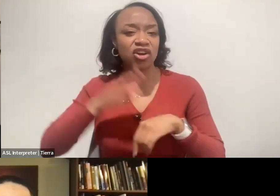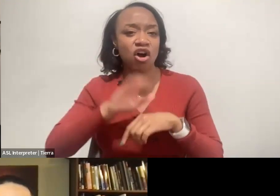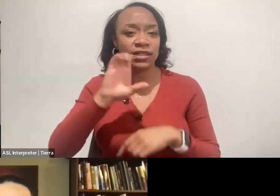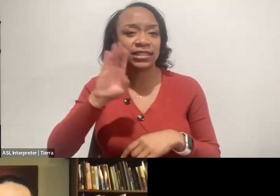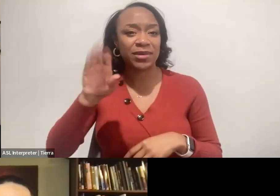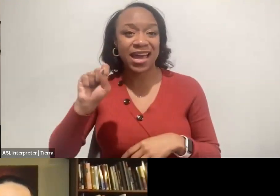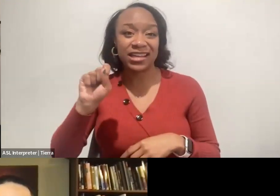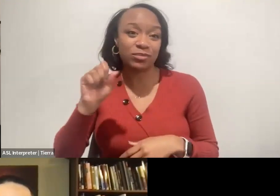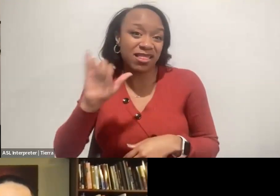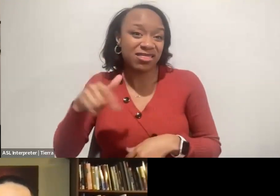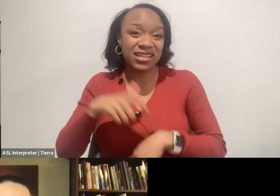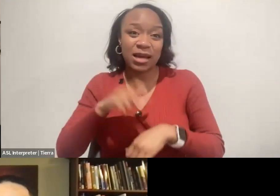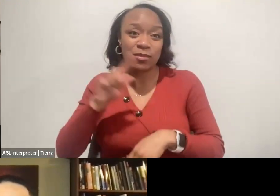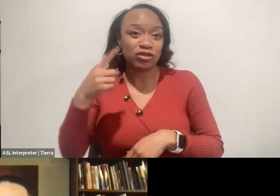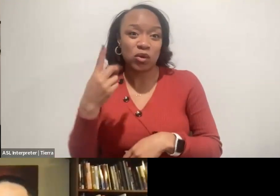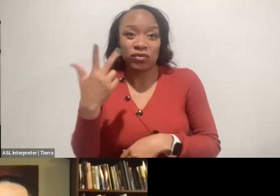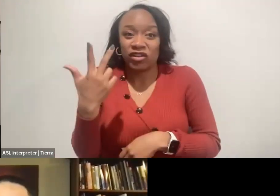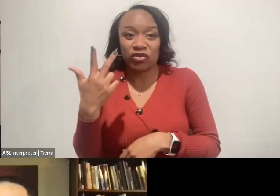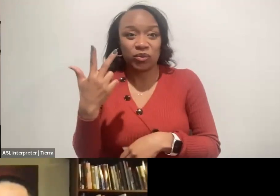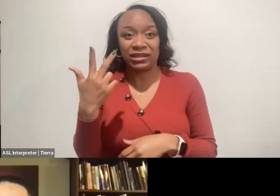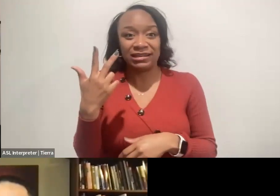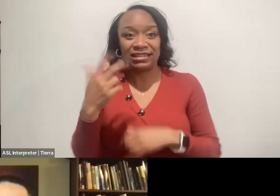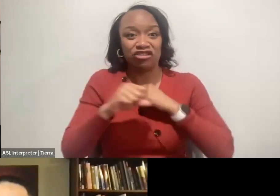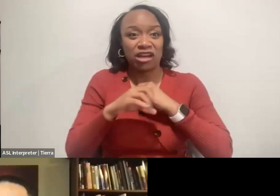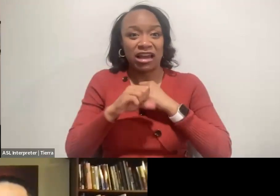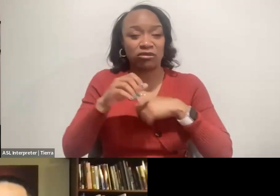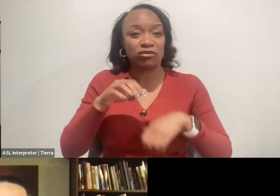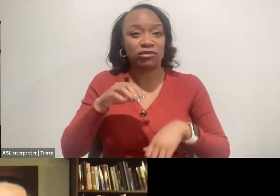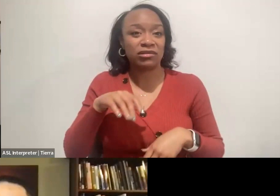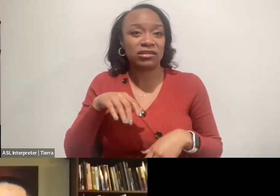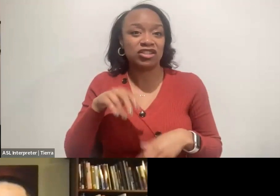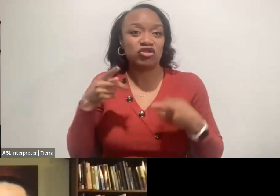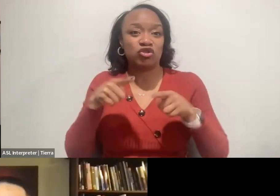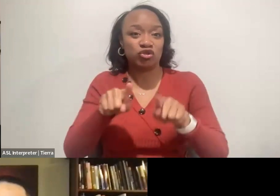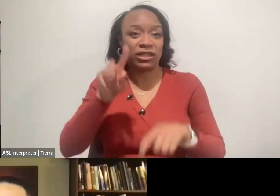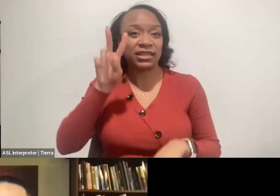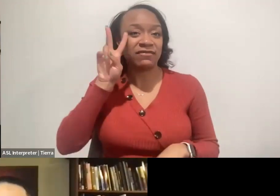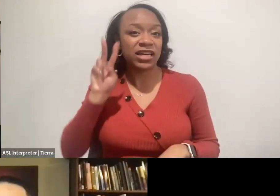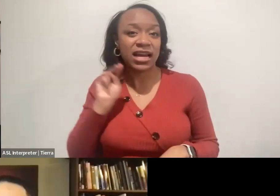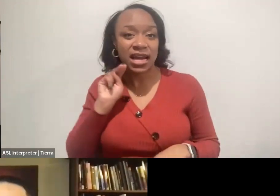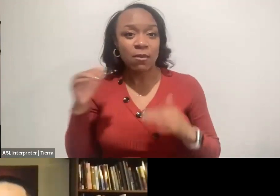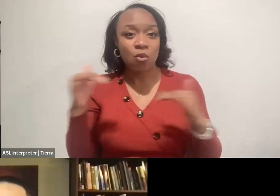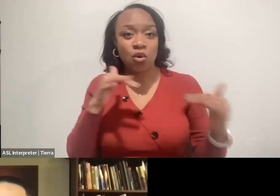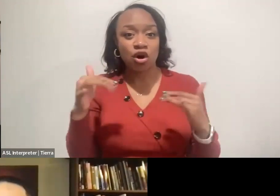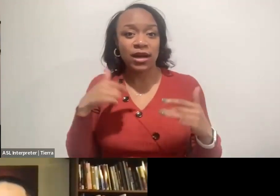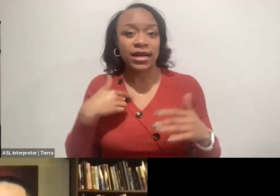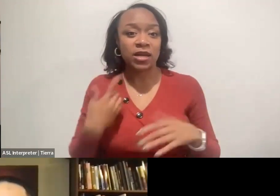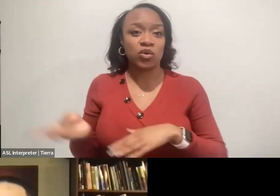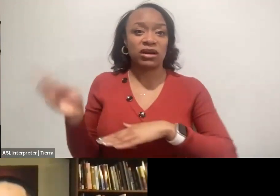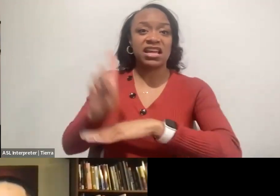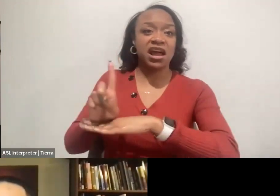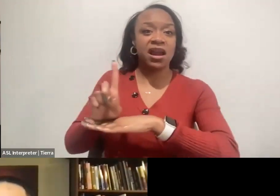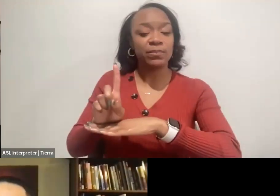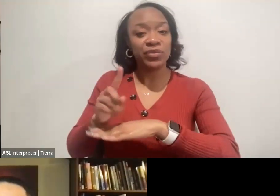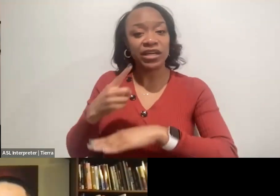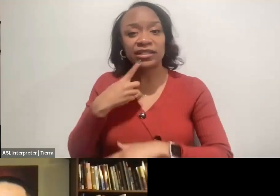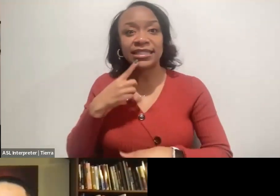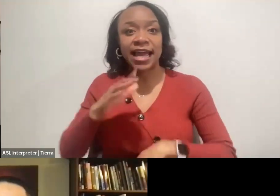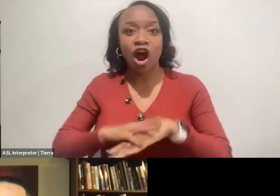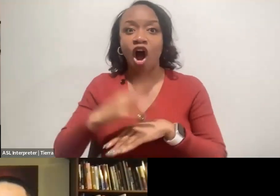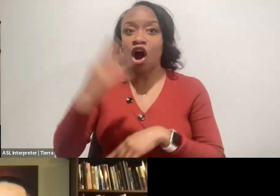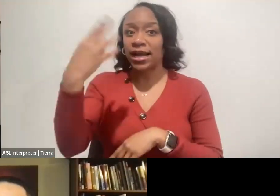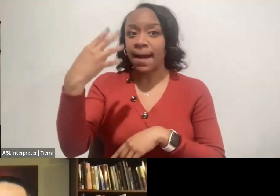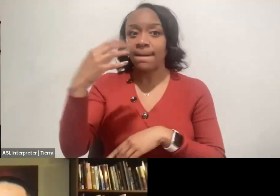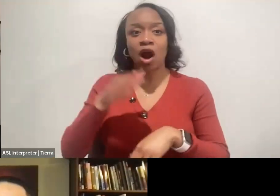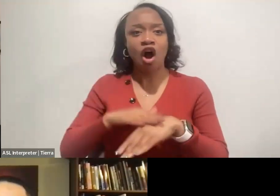during the Vietnam War to speak of, and he would get off a jet bomber and say on camera on